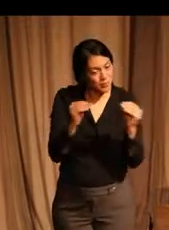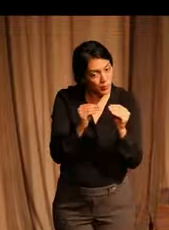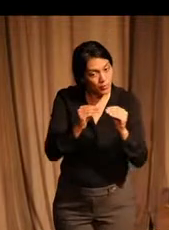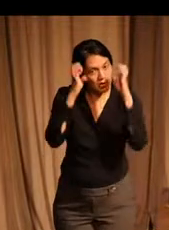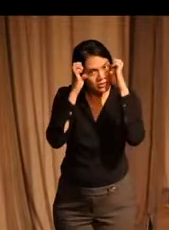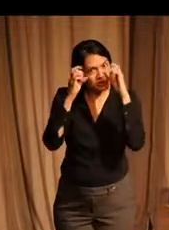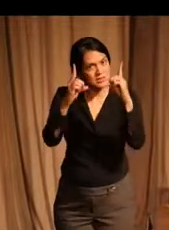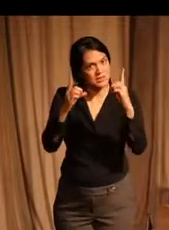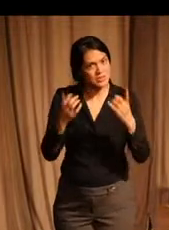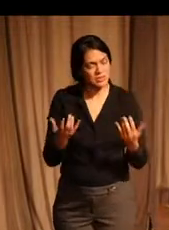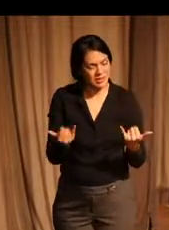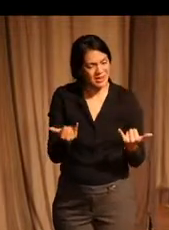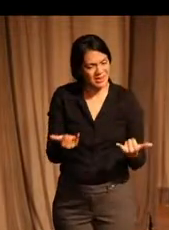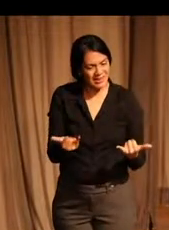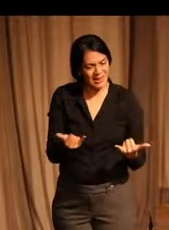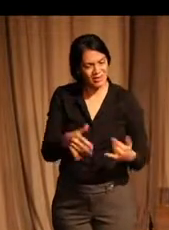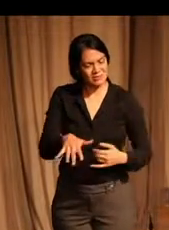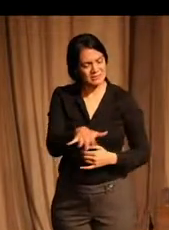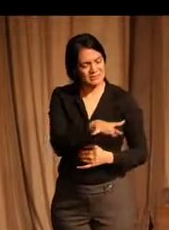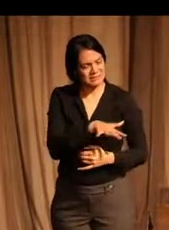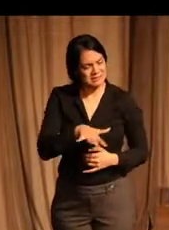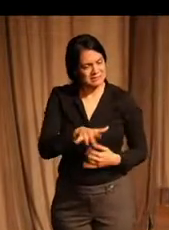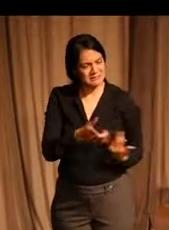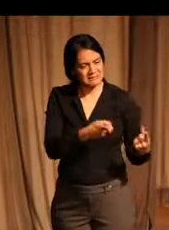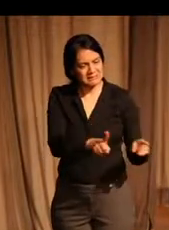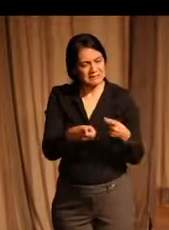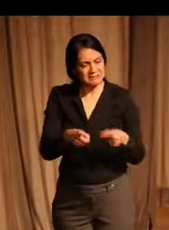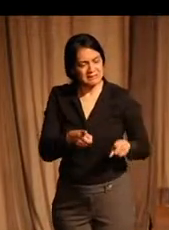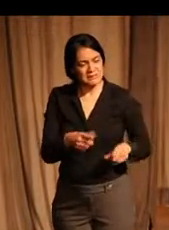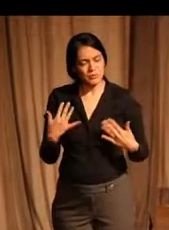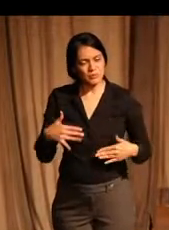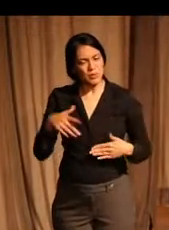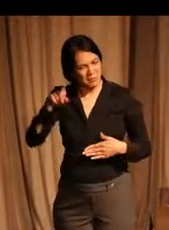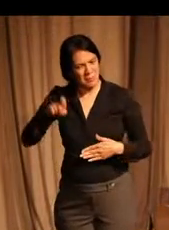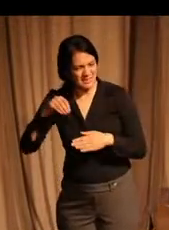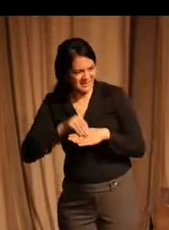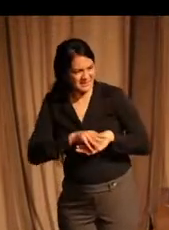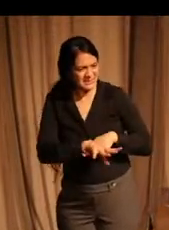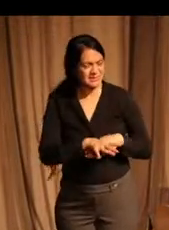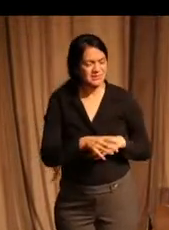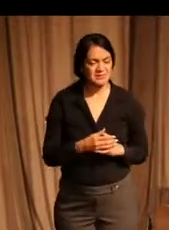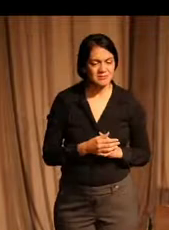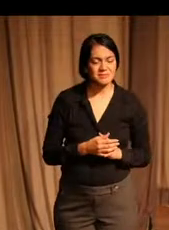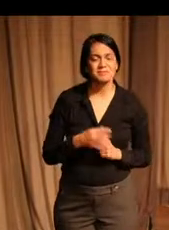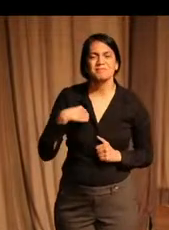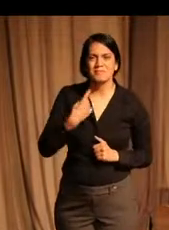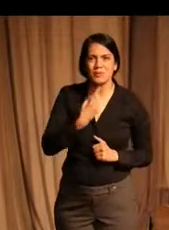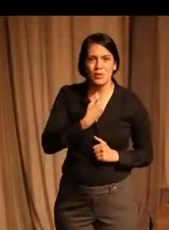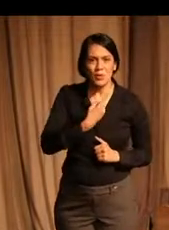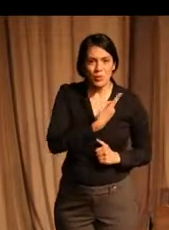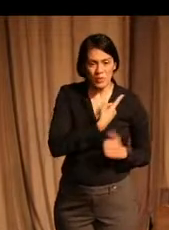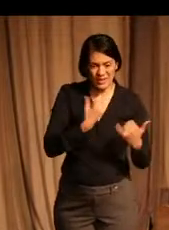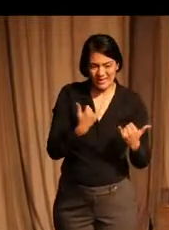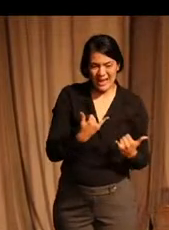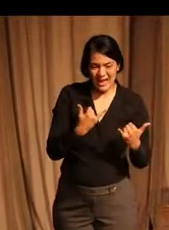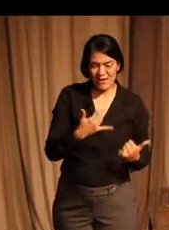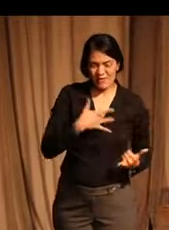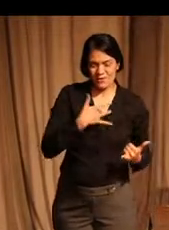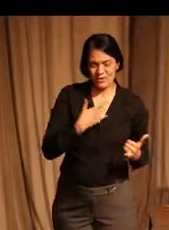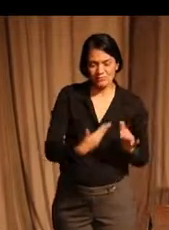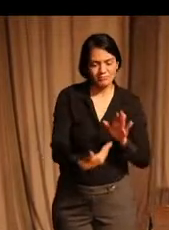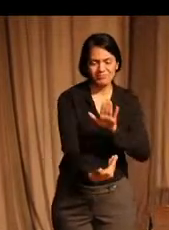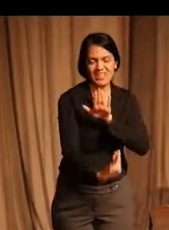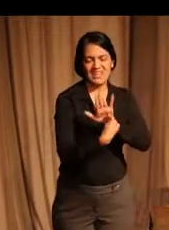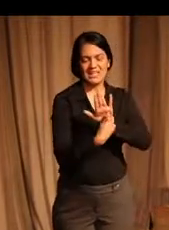in, understanding everything, right? And the attack against that knowing, right? And the attack against that